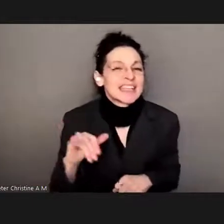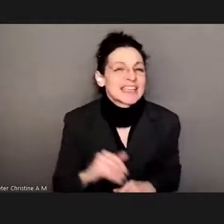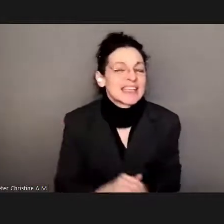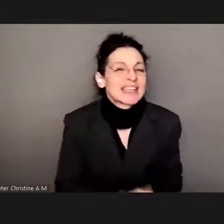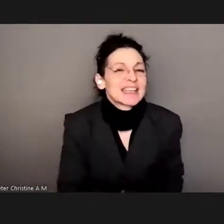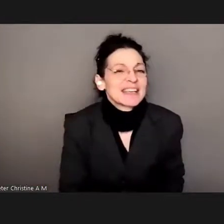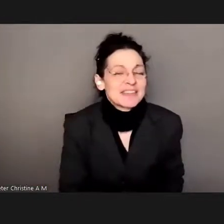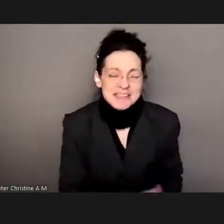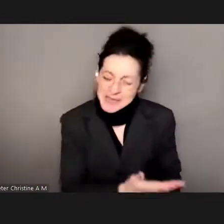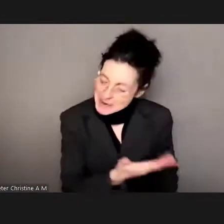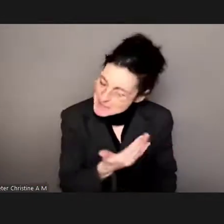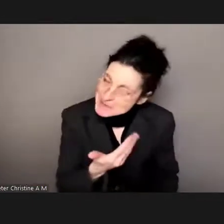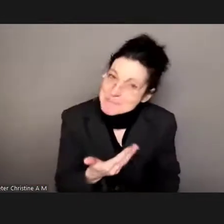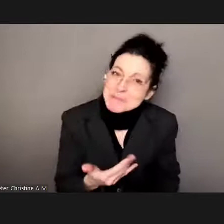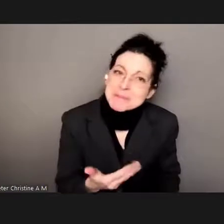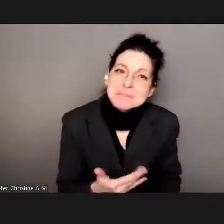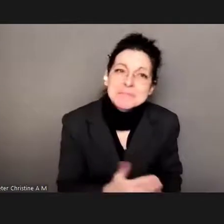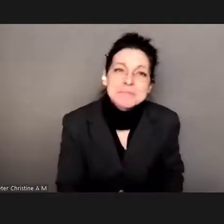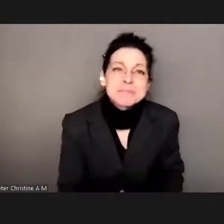Come here.